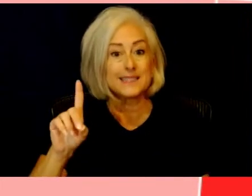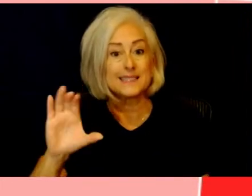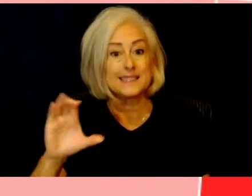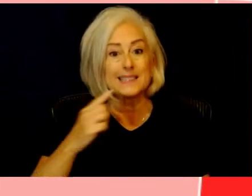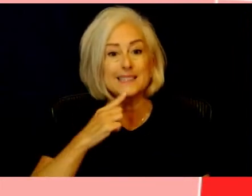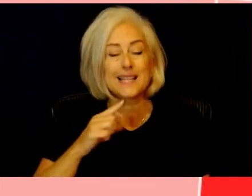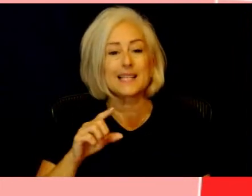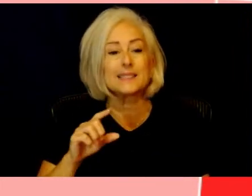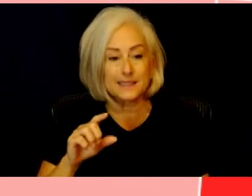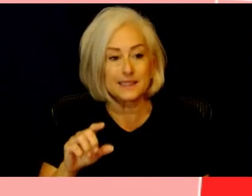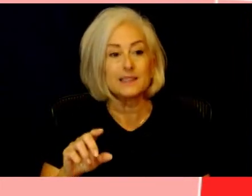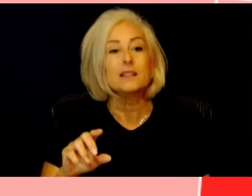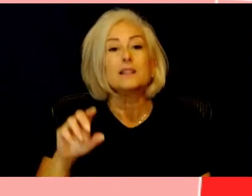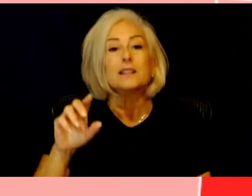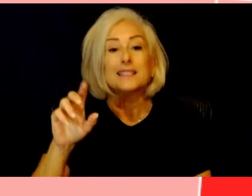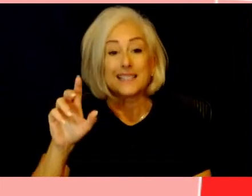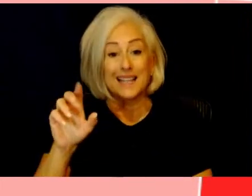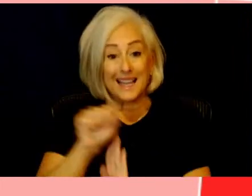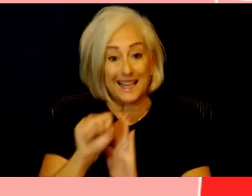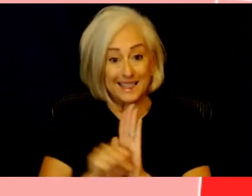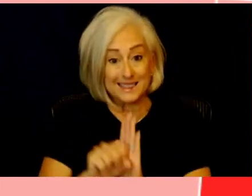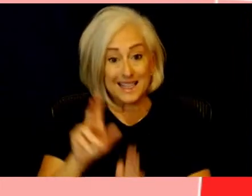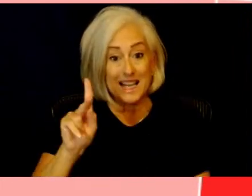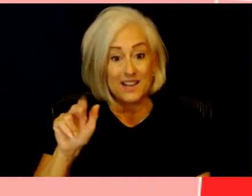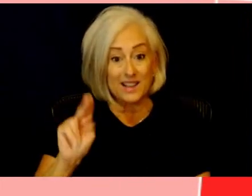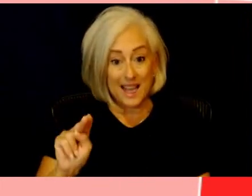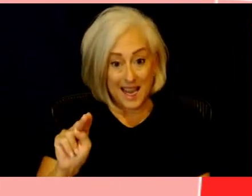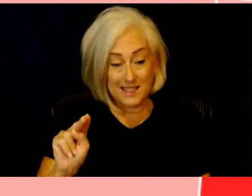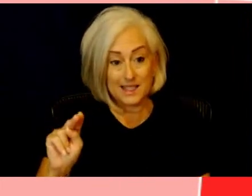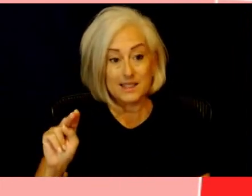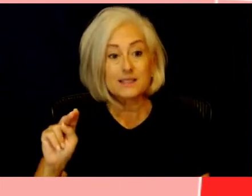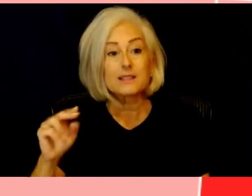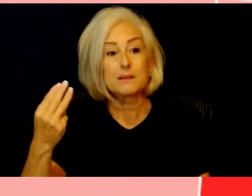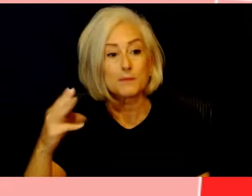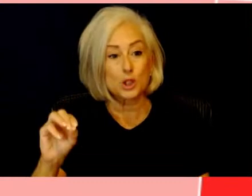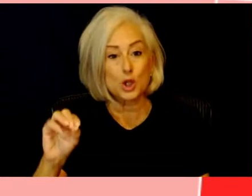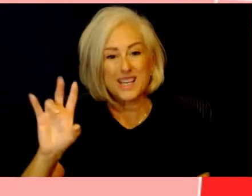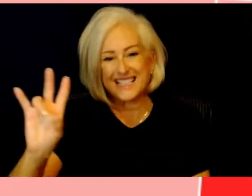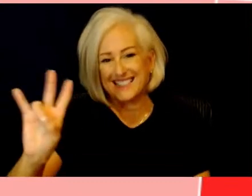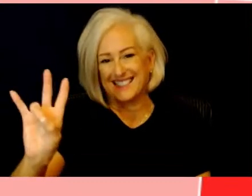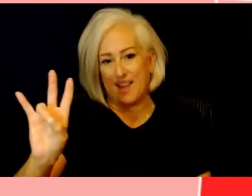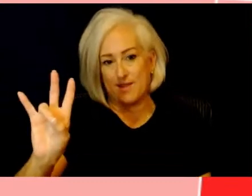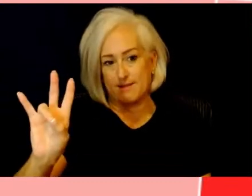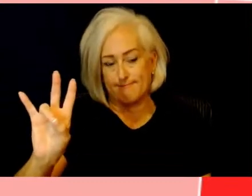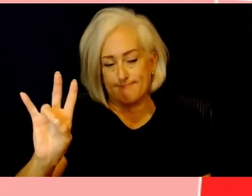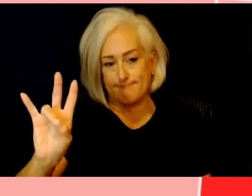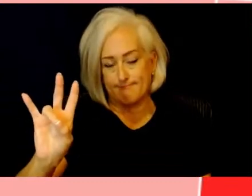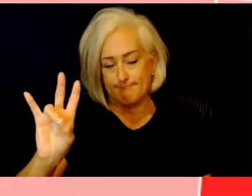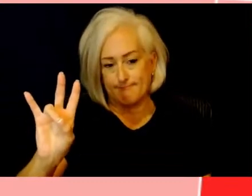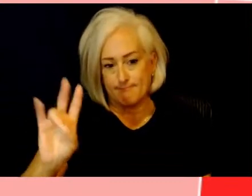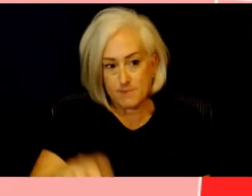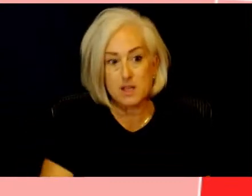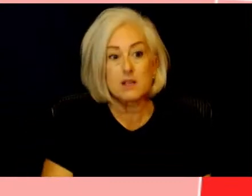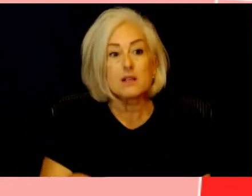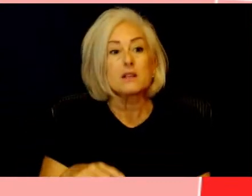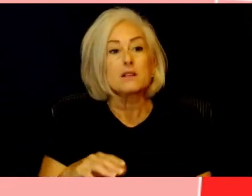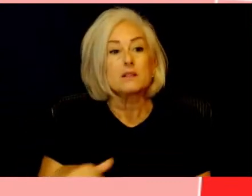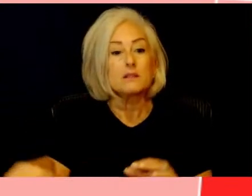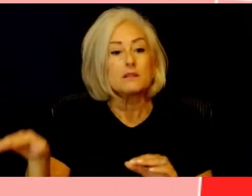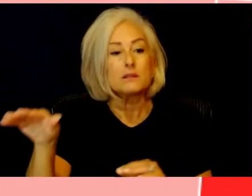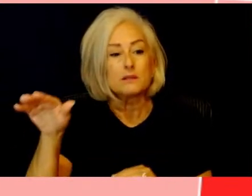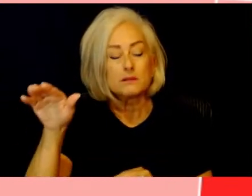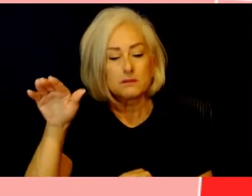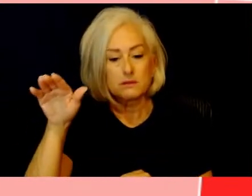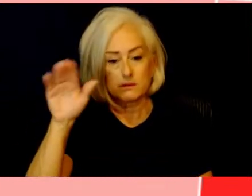of monkeypox in Kansas and in Missouri, more than 2,900 across the U.S. What can we expect in